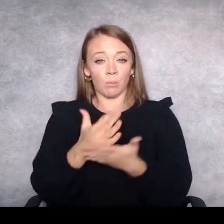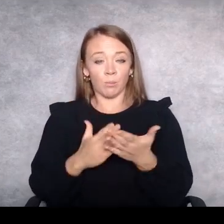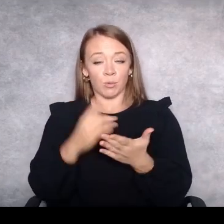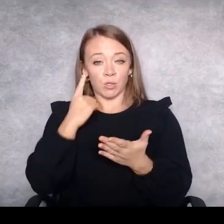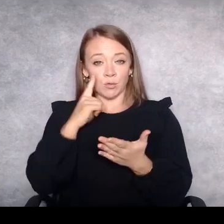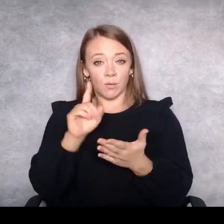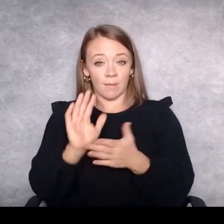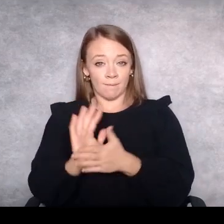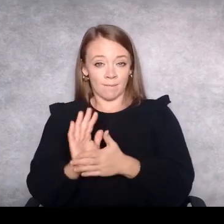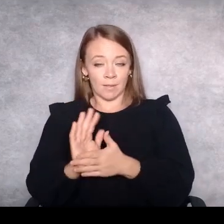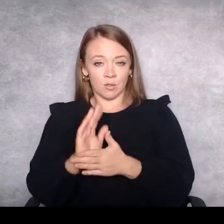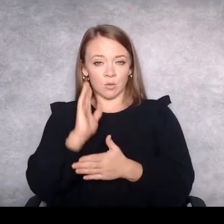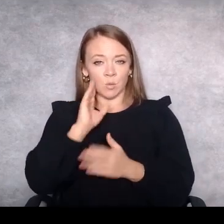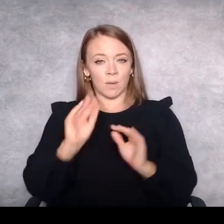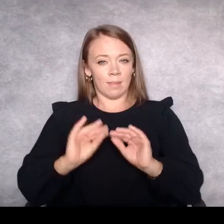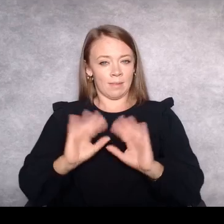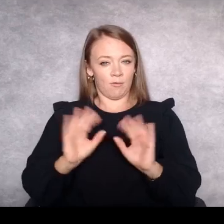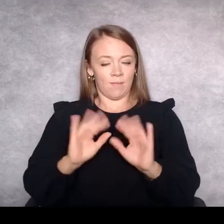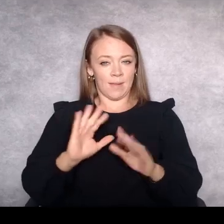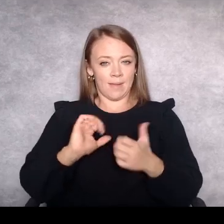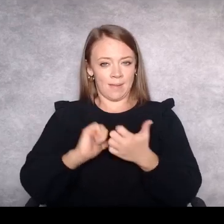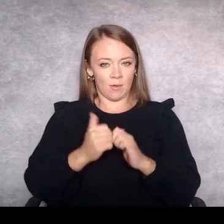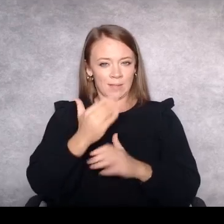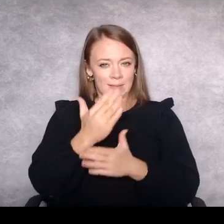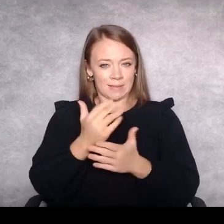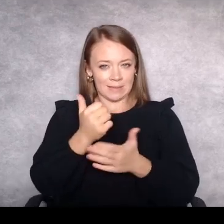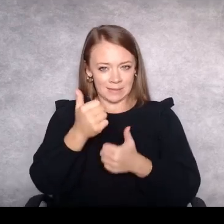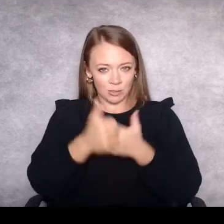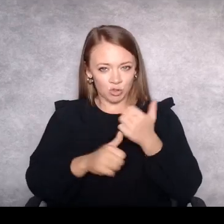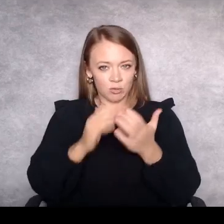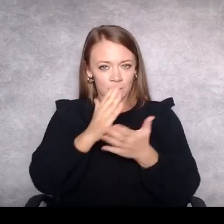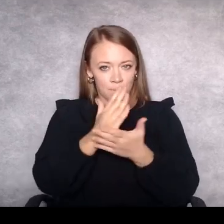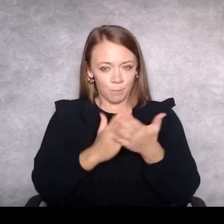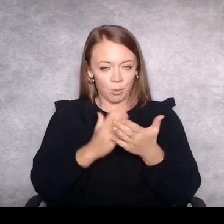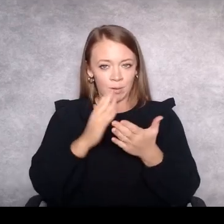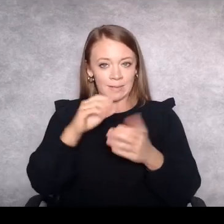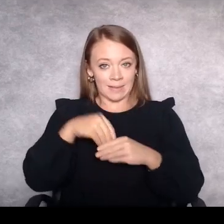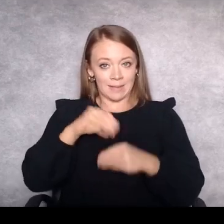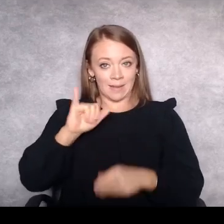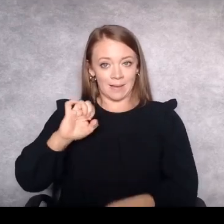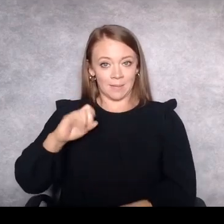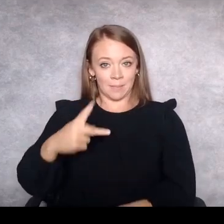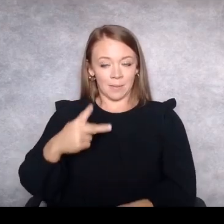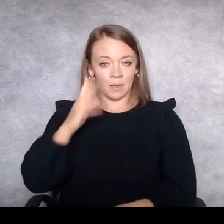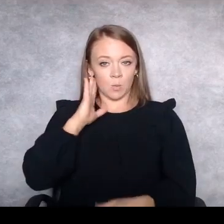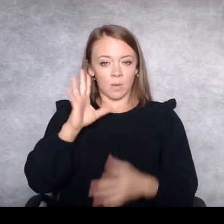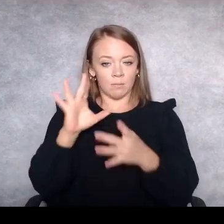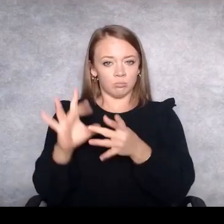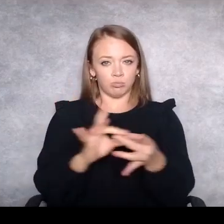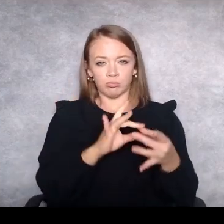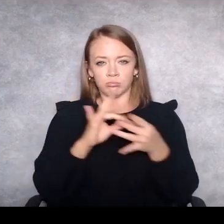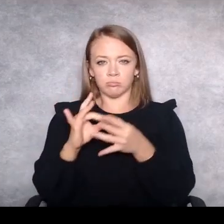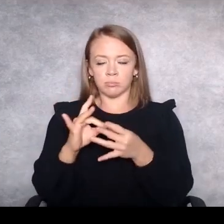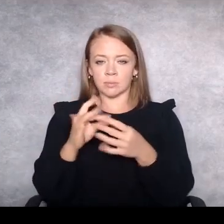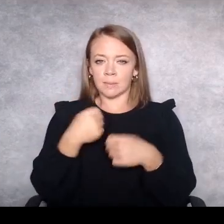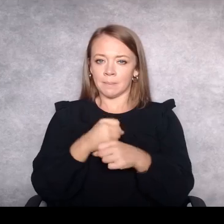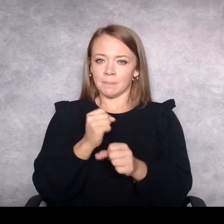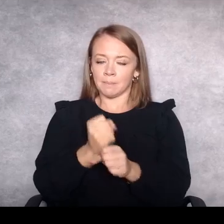series clarify how each section of the special factors in the IEP connect together to create a